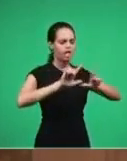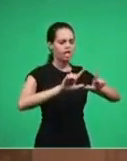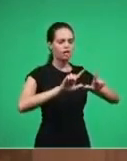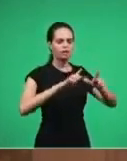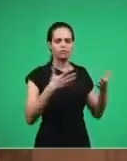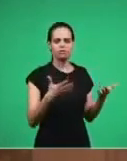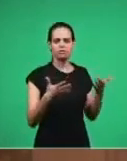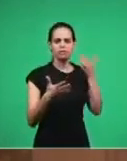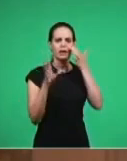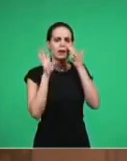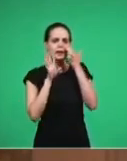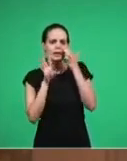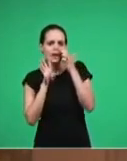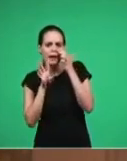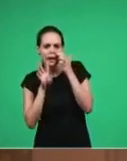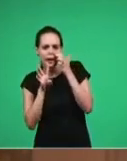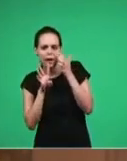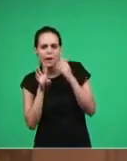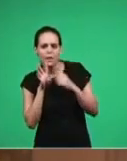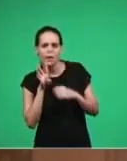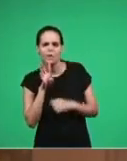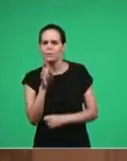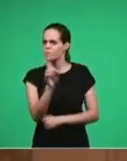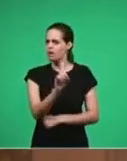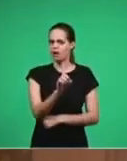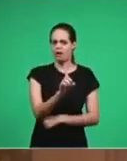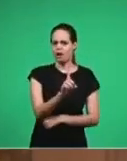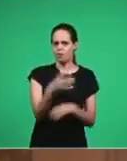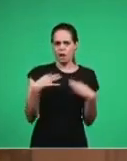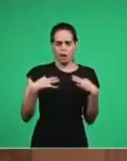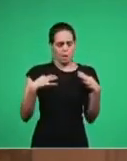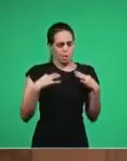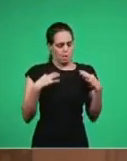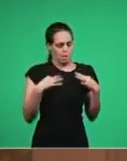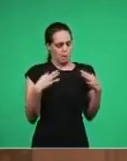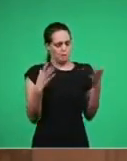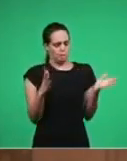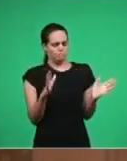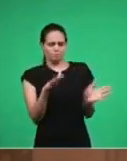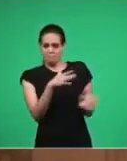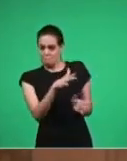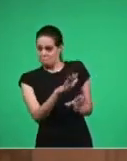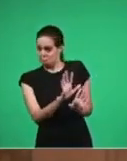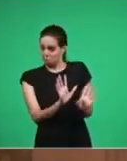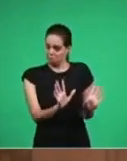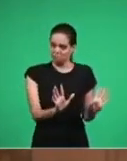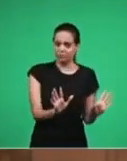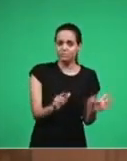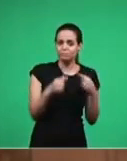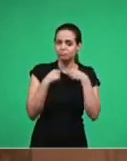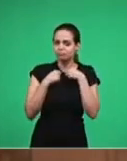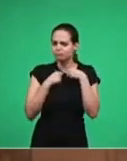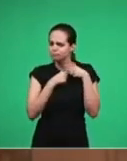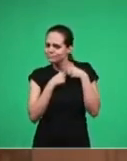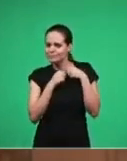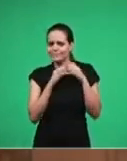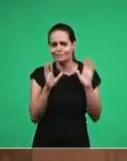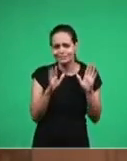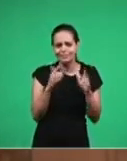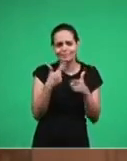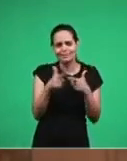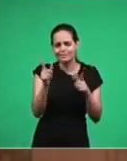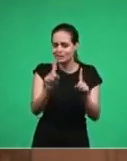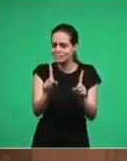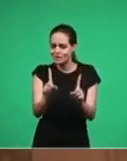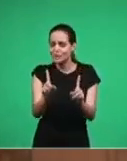the necessity for us to be humble and for us to let the Lord lead and do His work. We don't need extraordinary men up here.